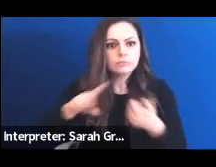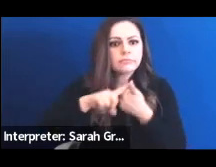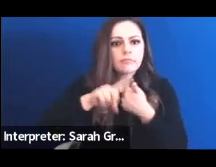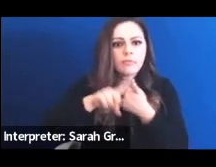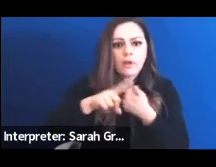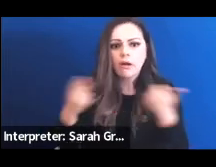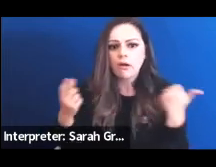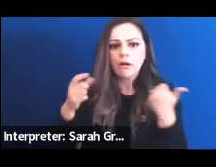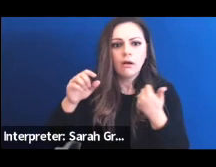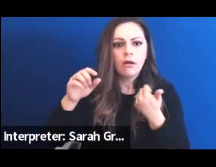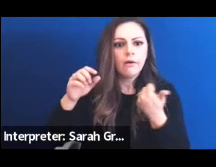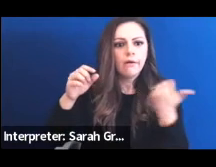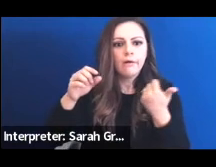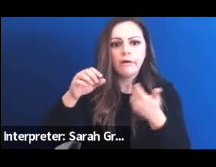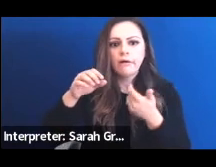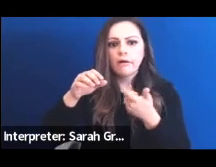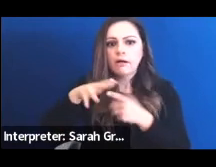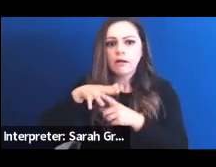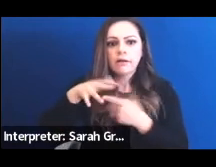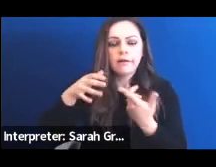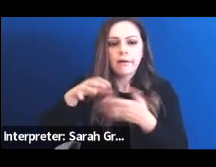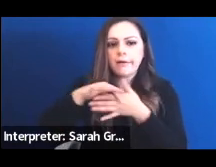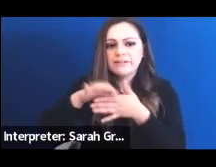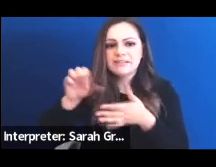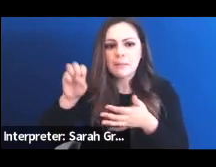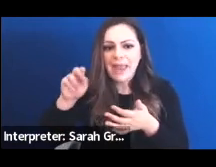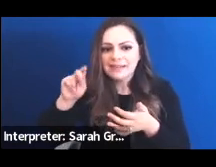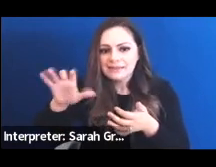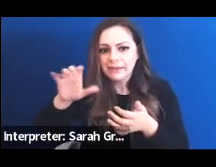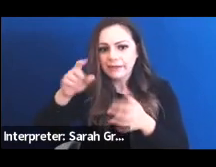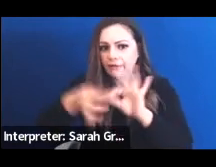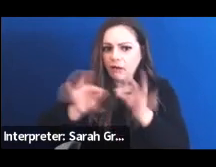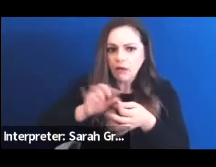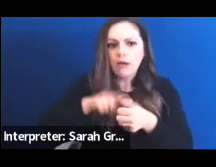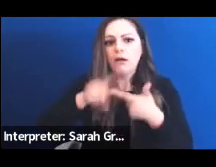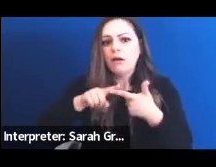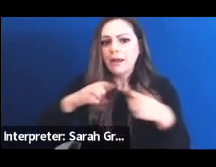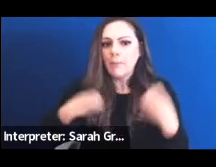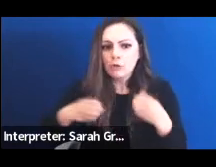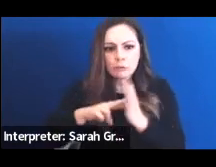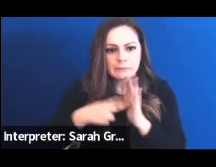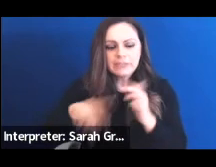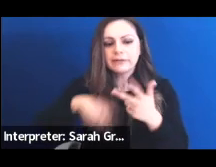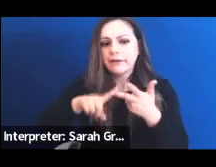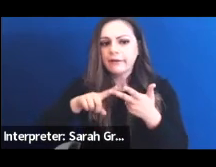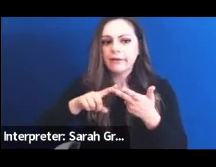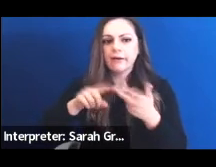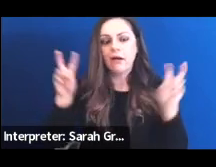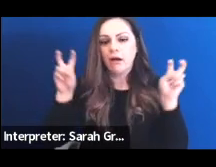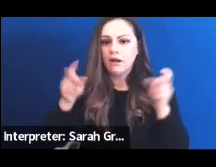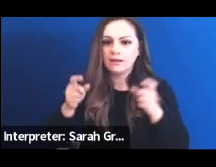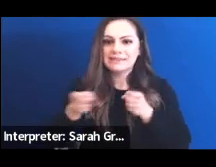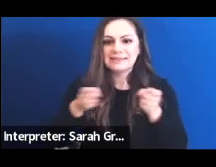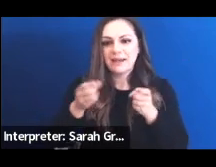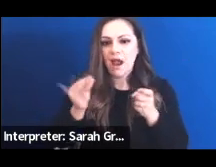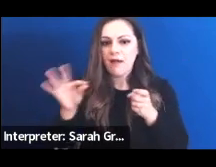in, impulse control, all of those things are done by the prefrontal cortex, which, in case you didn't